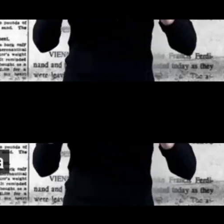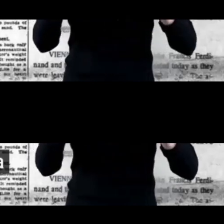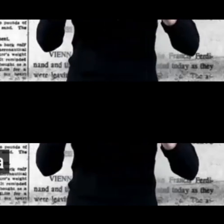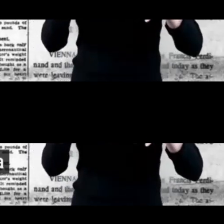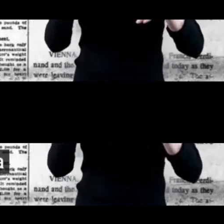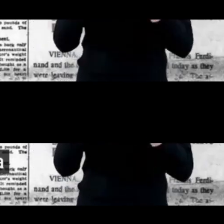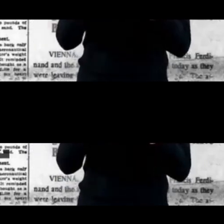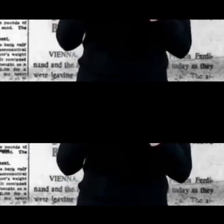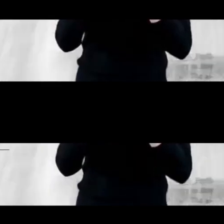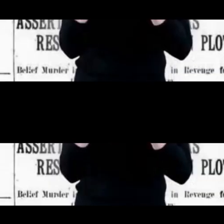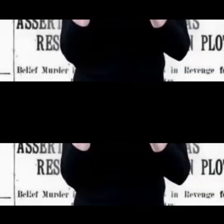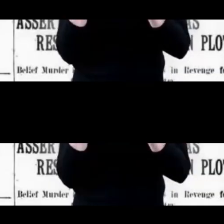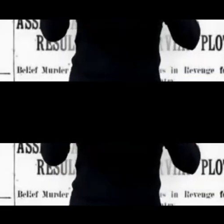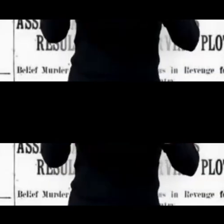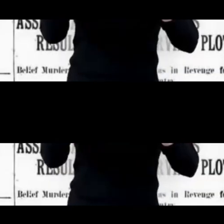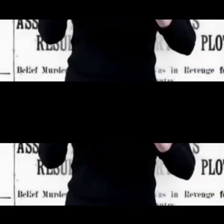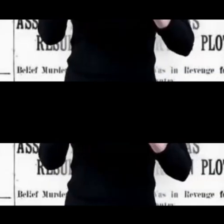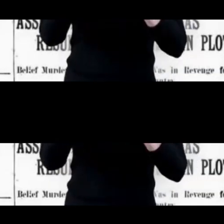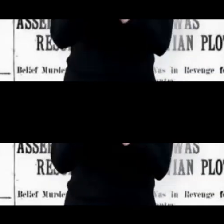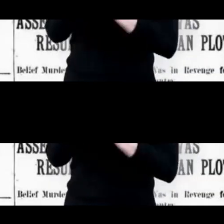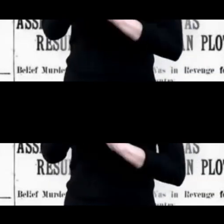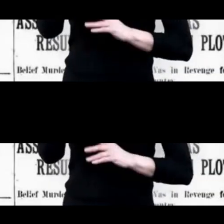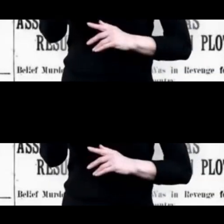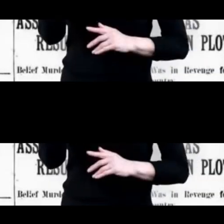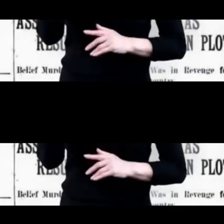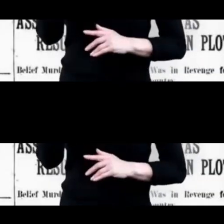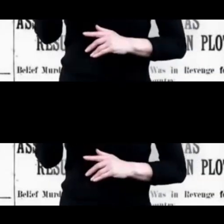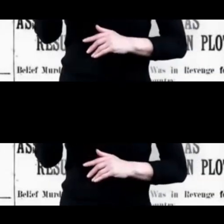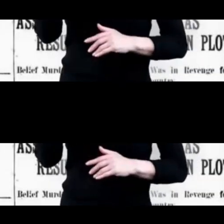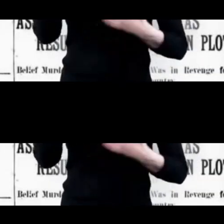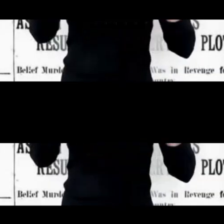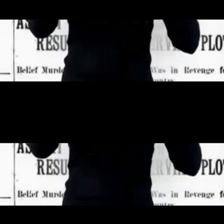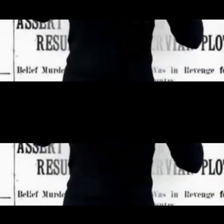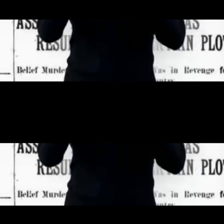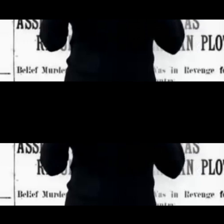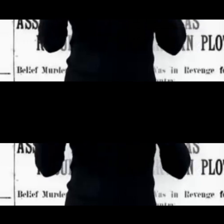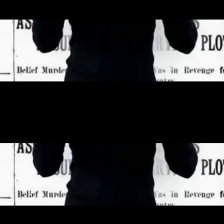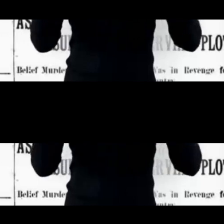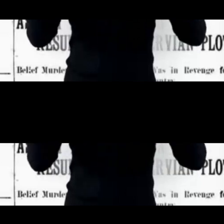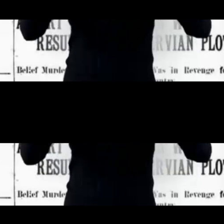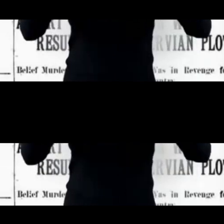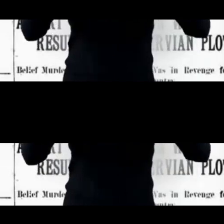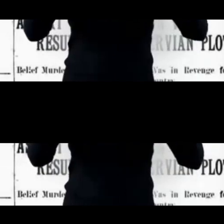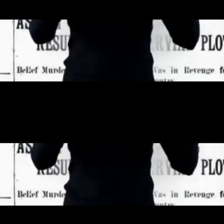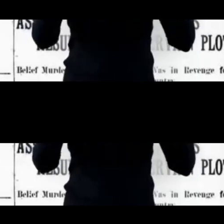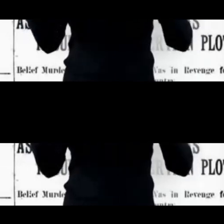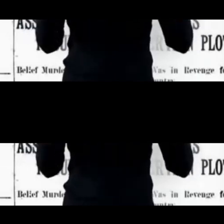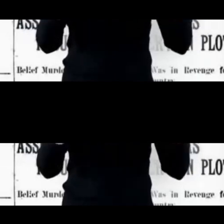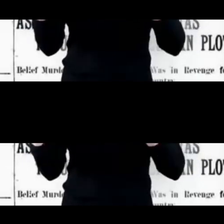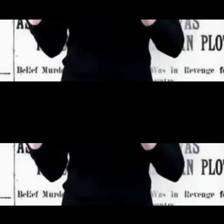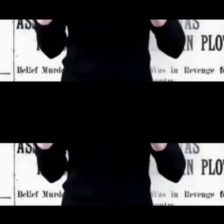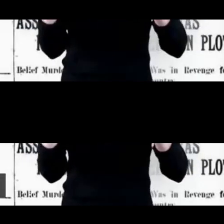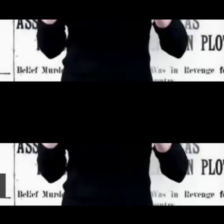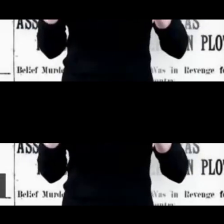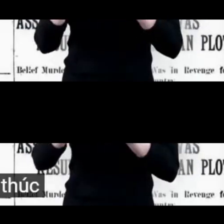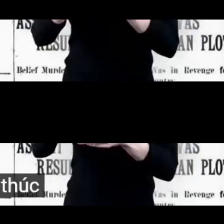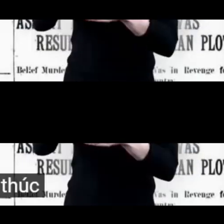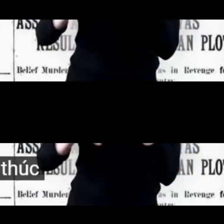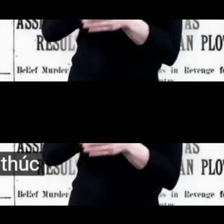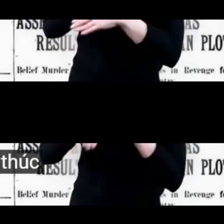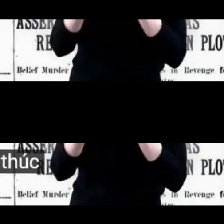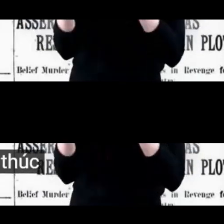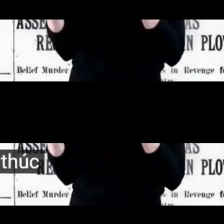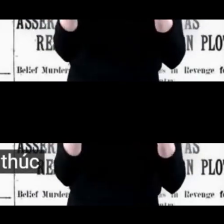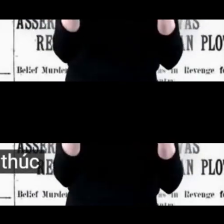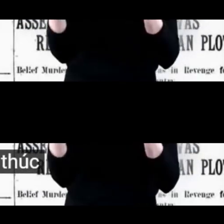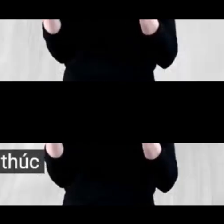spark which ignited World War I, also known as the Great War, also known as the War to End